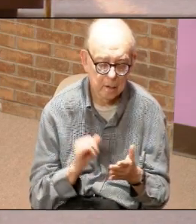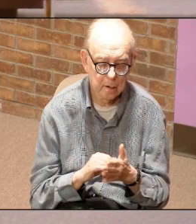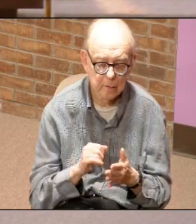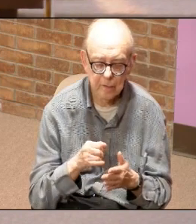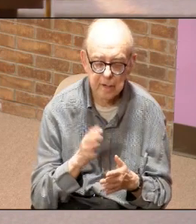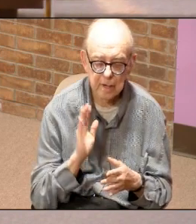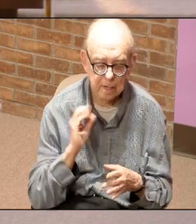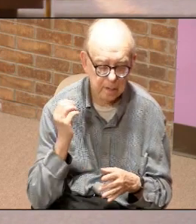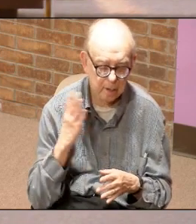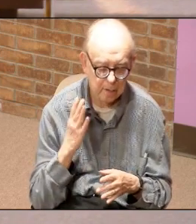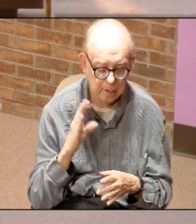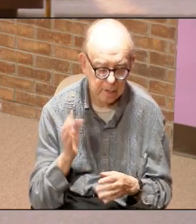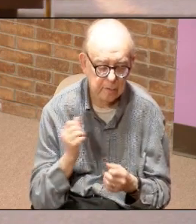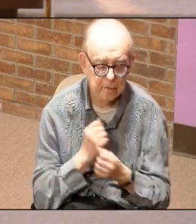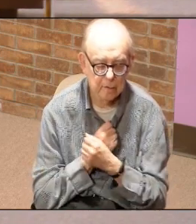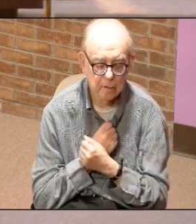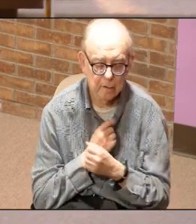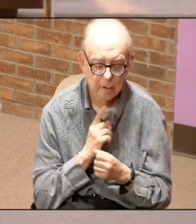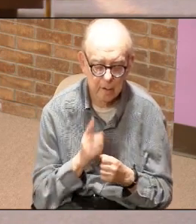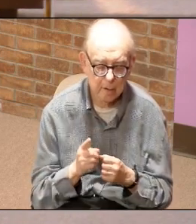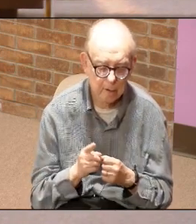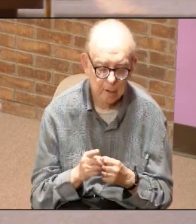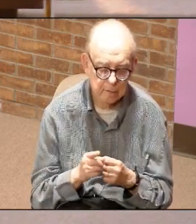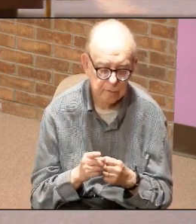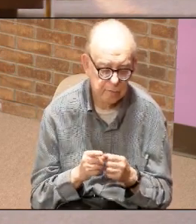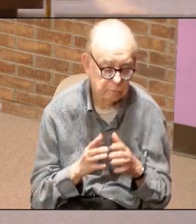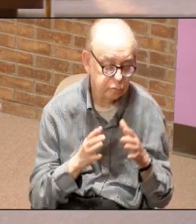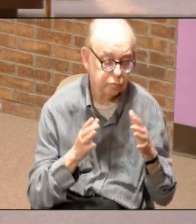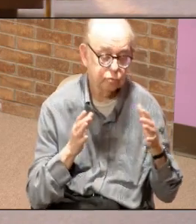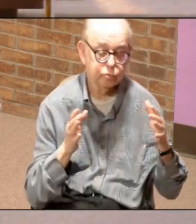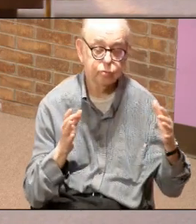his grace and his love is just abounding.